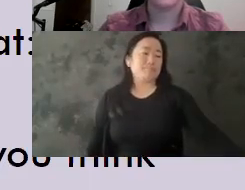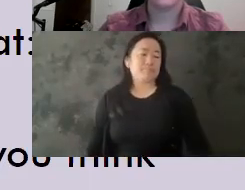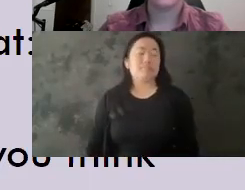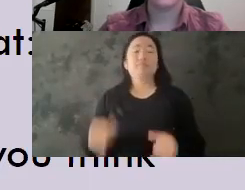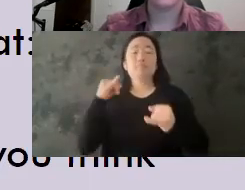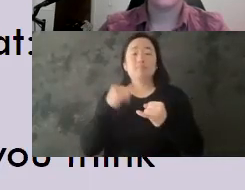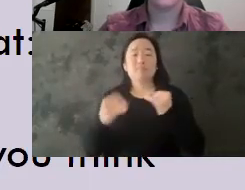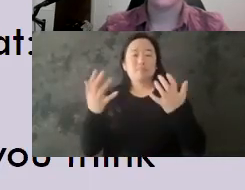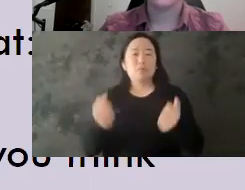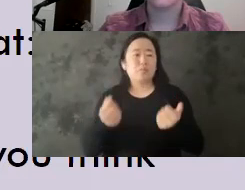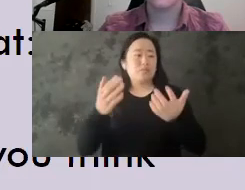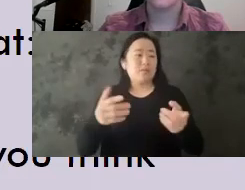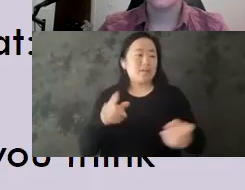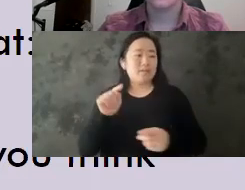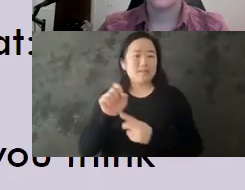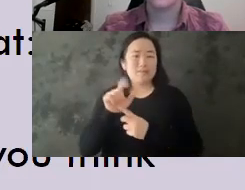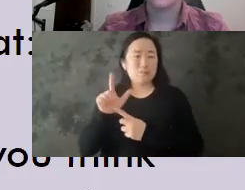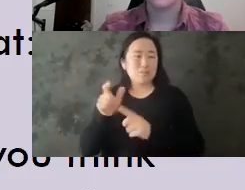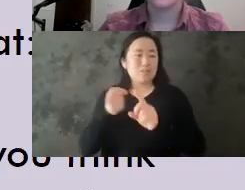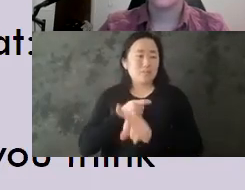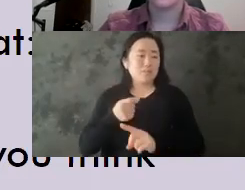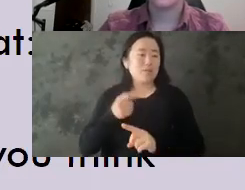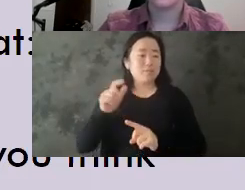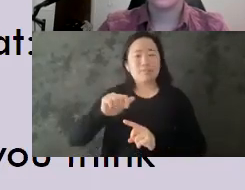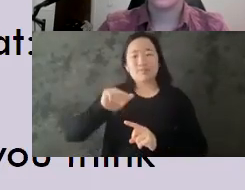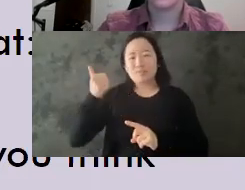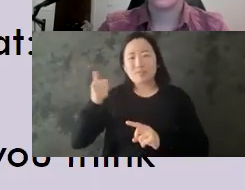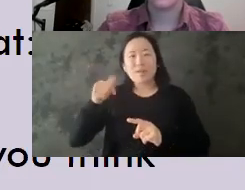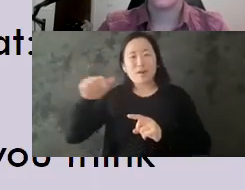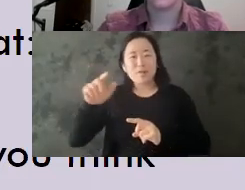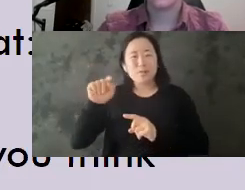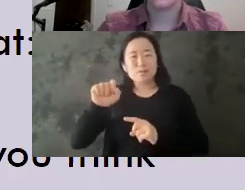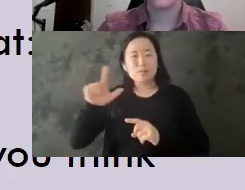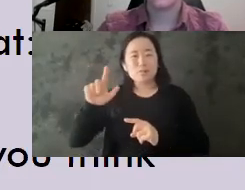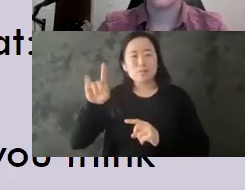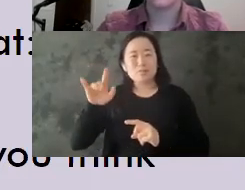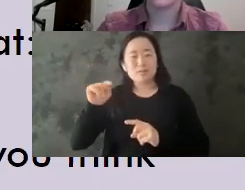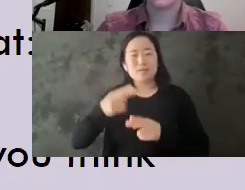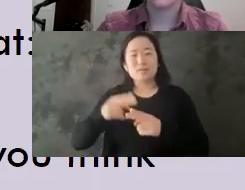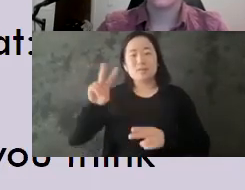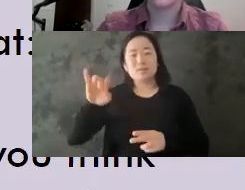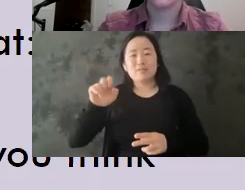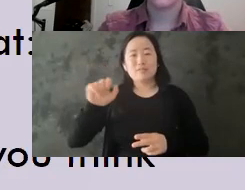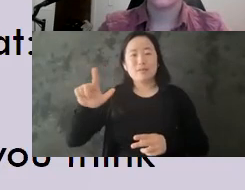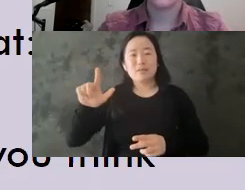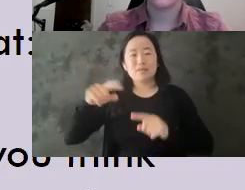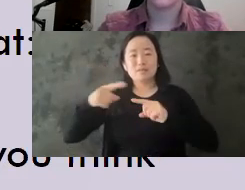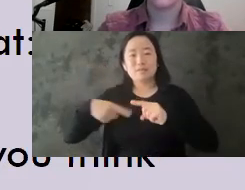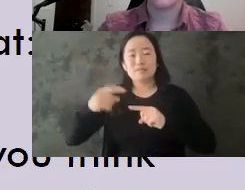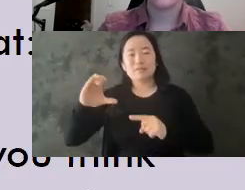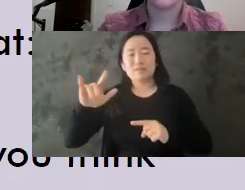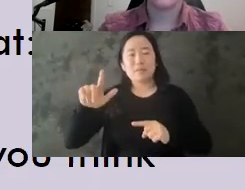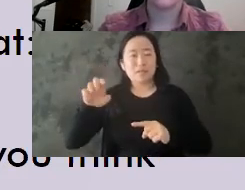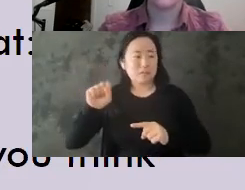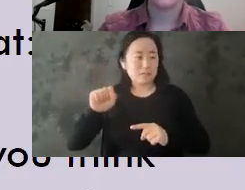provide this tool again from that Vital Cycles toolkit. It all has arrows pointing back to the survivor's own